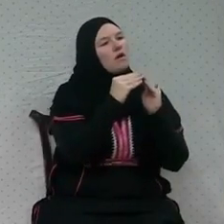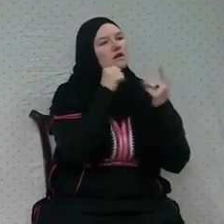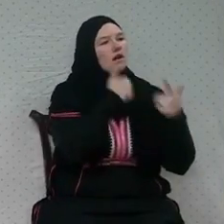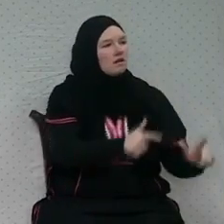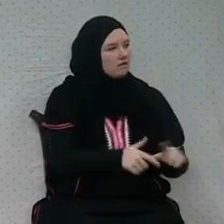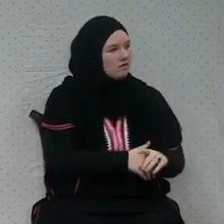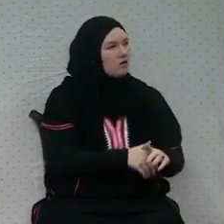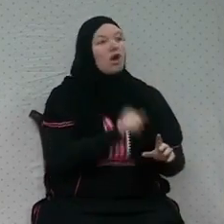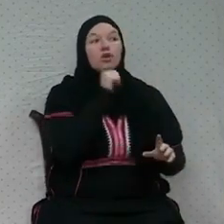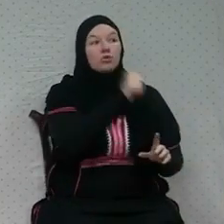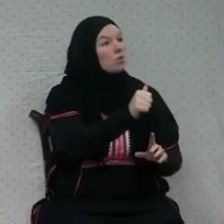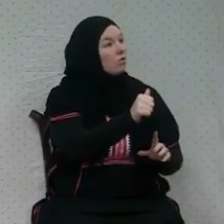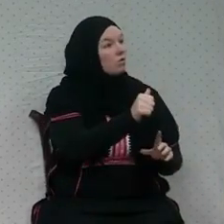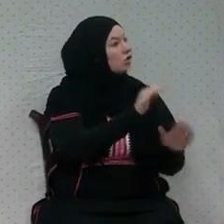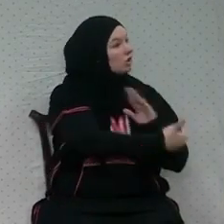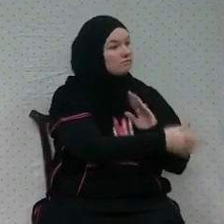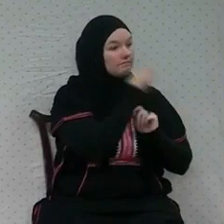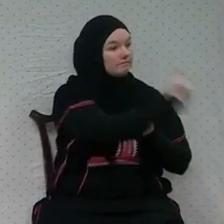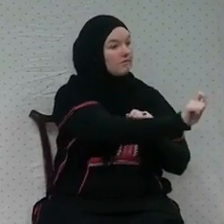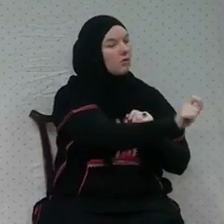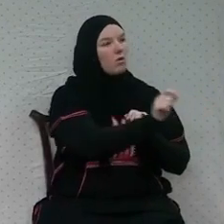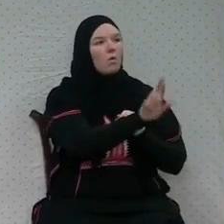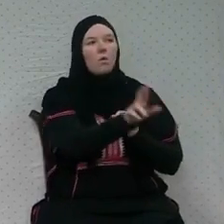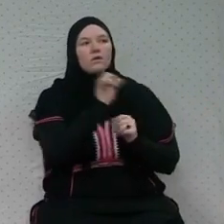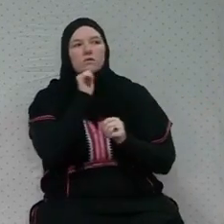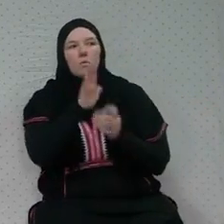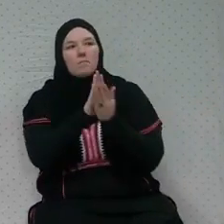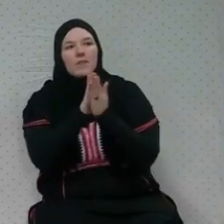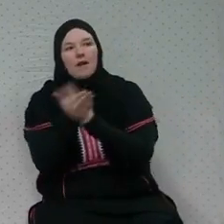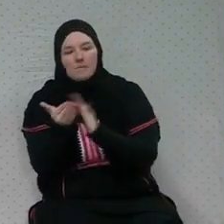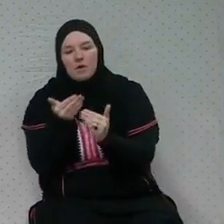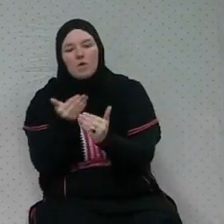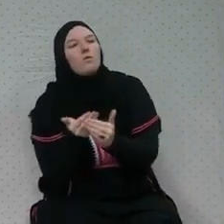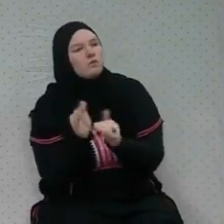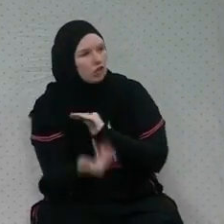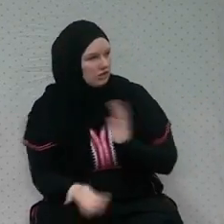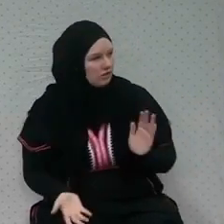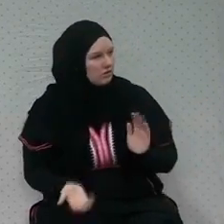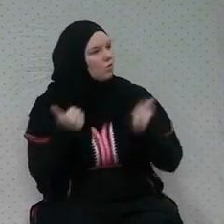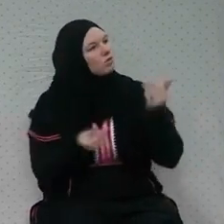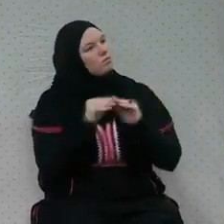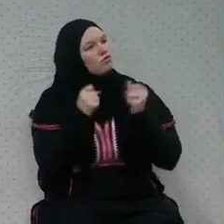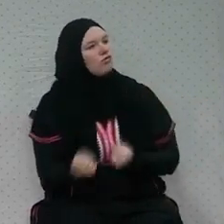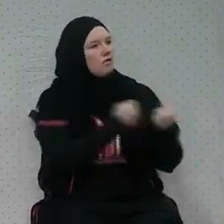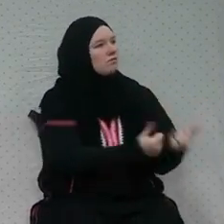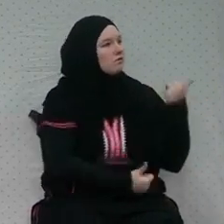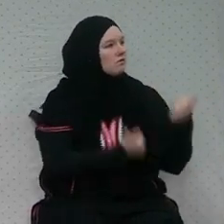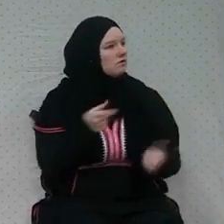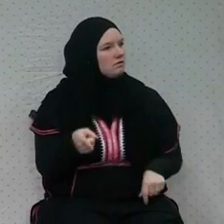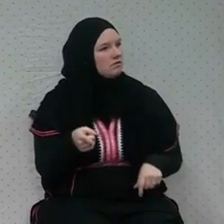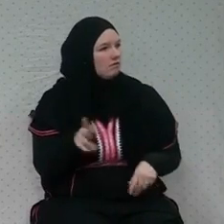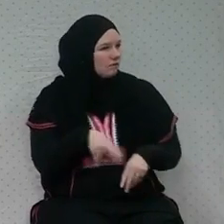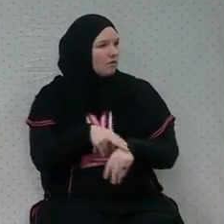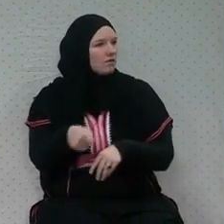you, don't do this, or don't get close to doing that? Which is stronger? Of